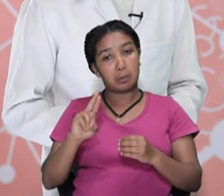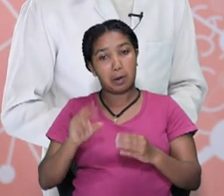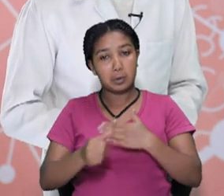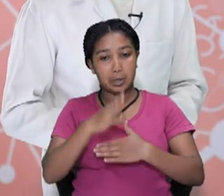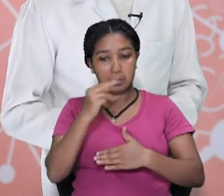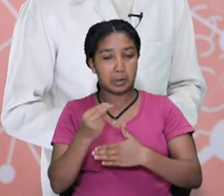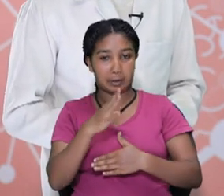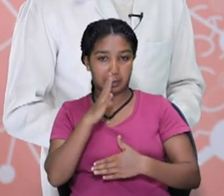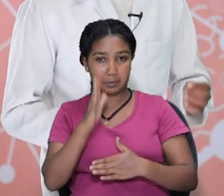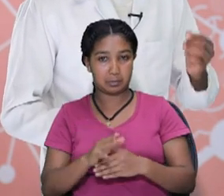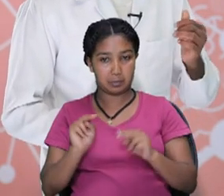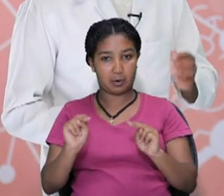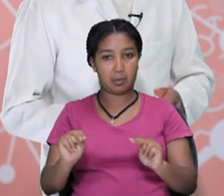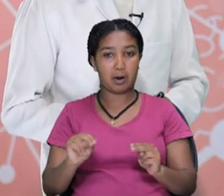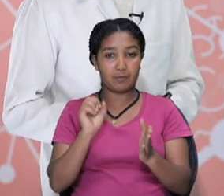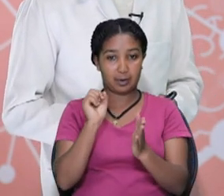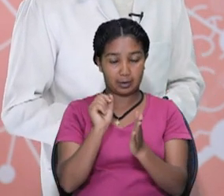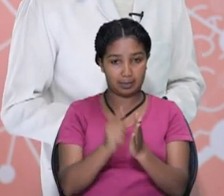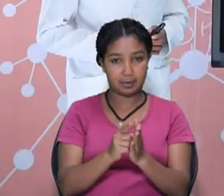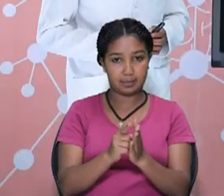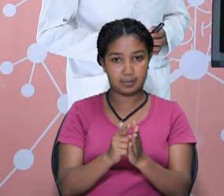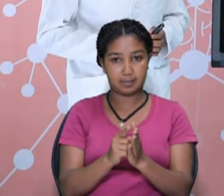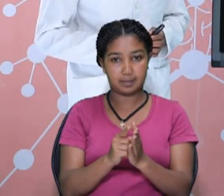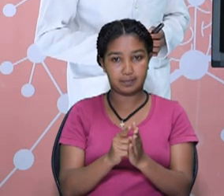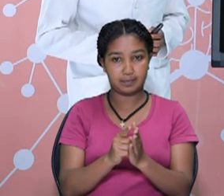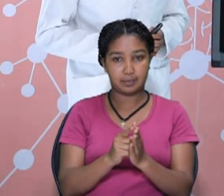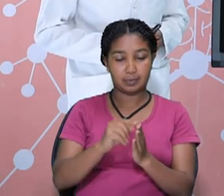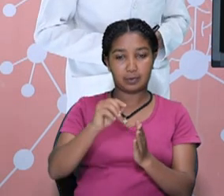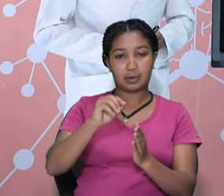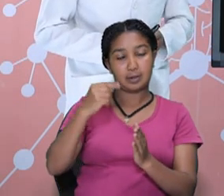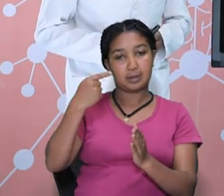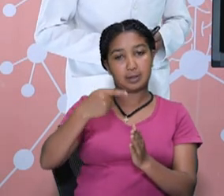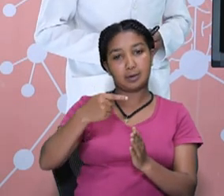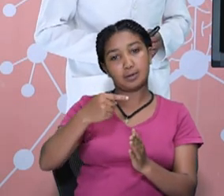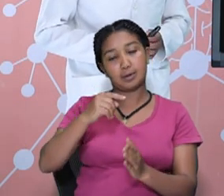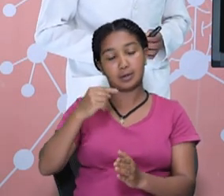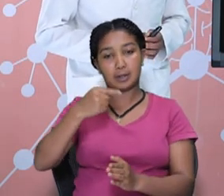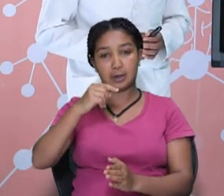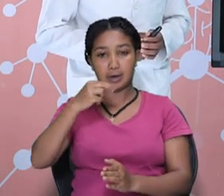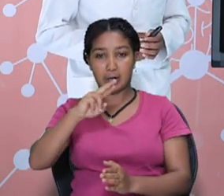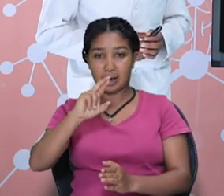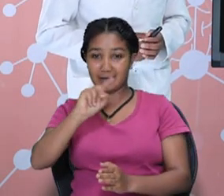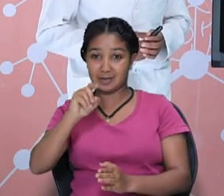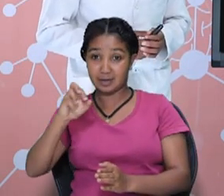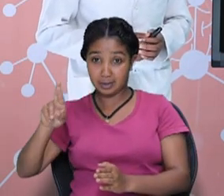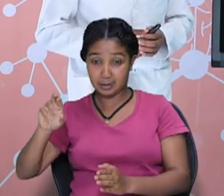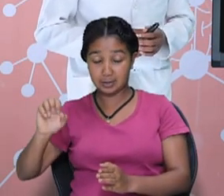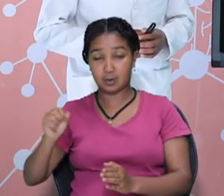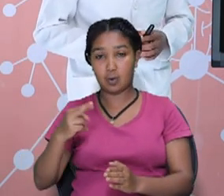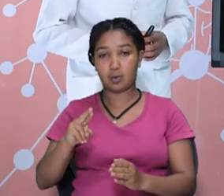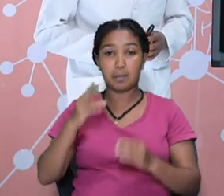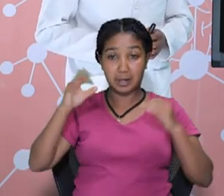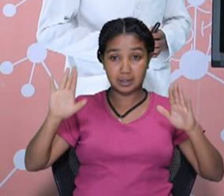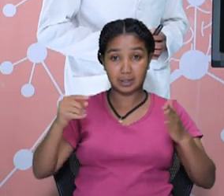harmed. For example, grazers, cattle or grazer animals and birds. That means